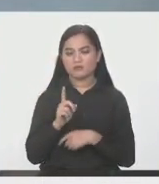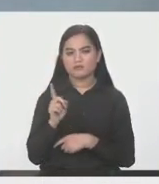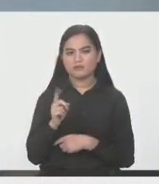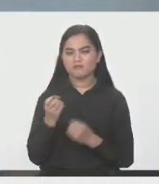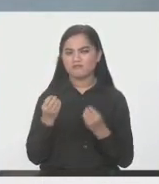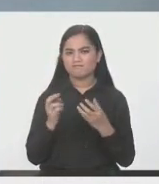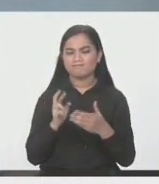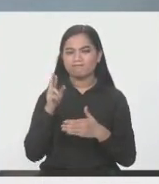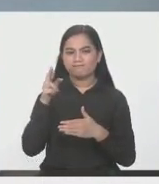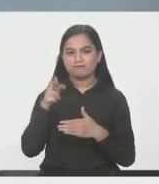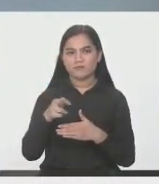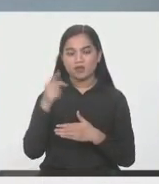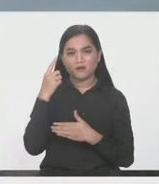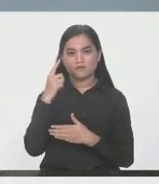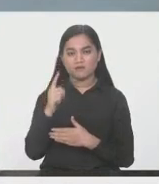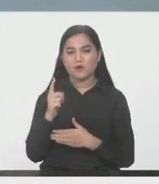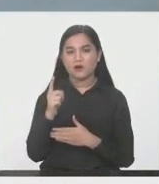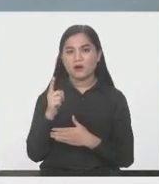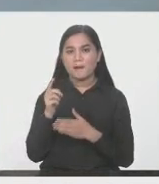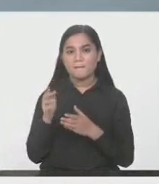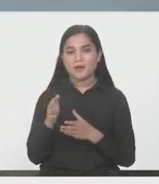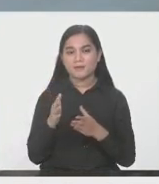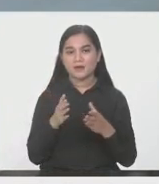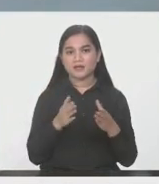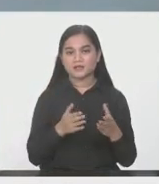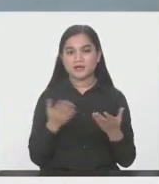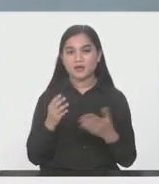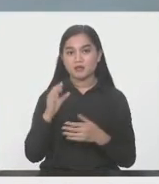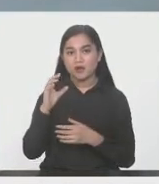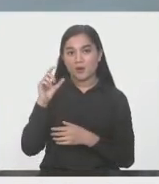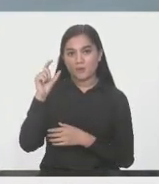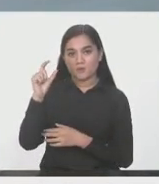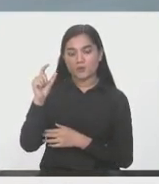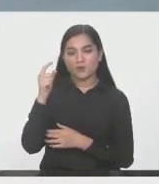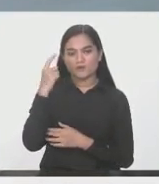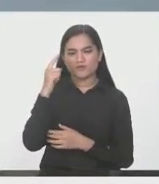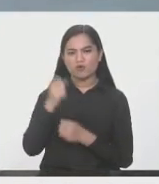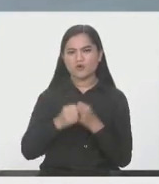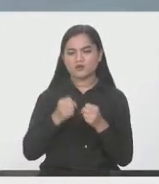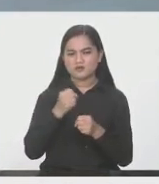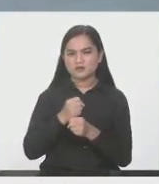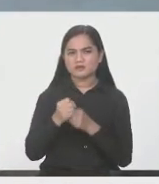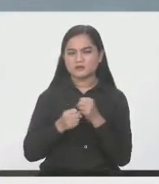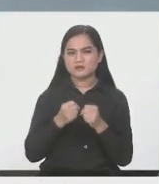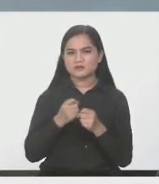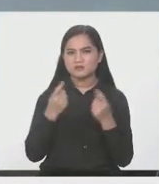is vital to NASA's plans for landing astronauts on the moon later this decade, and